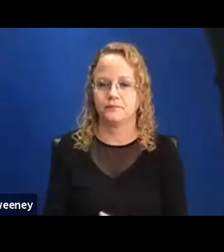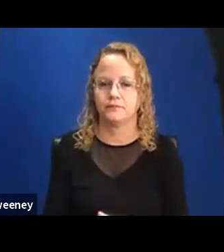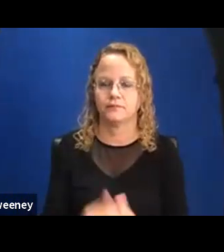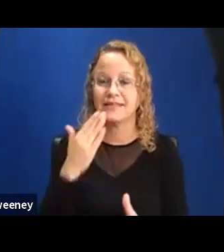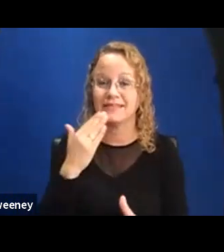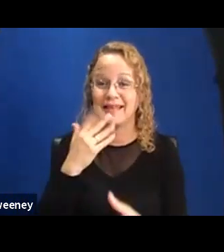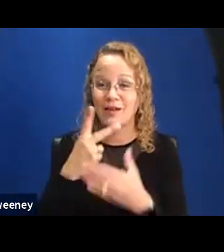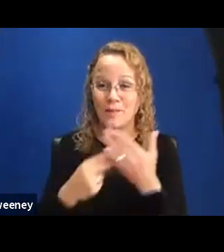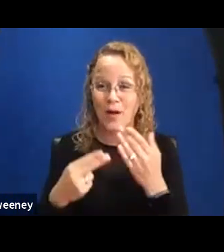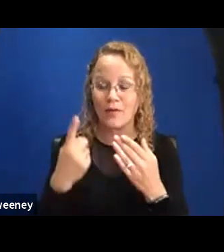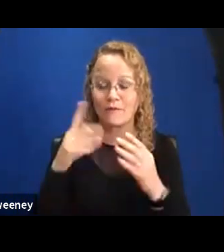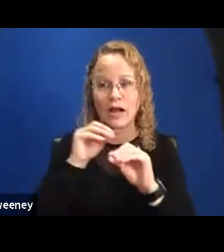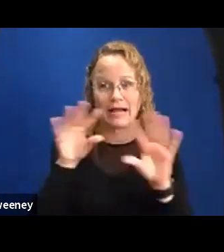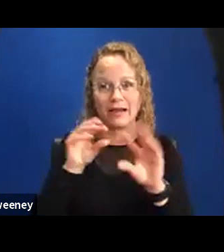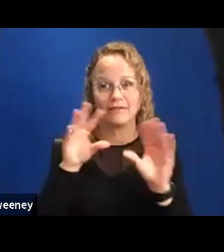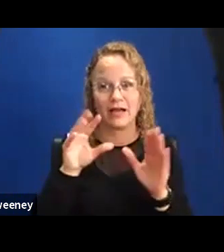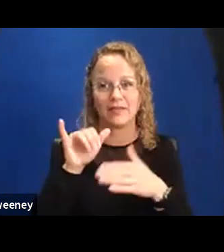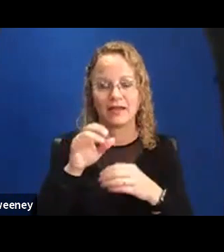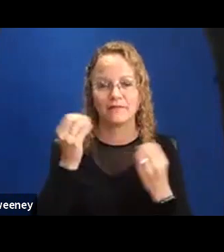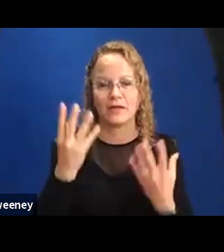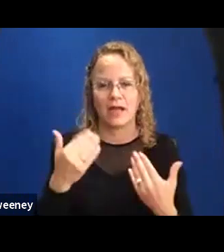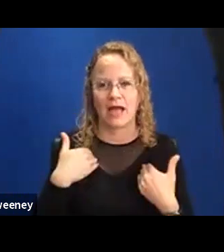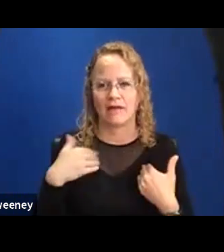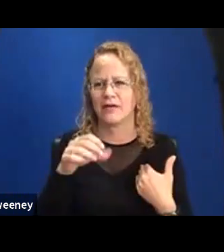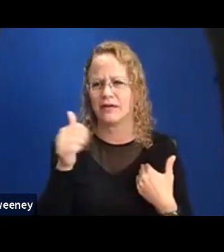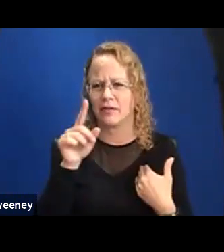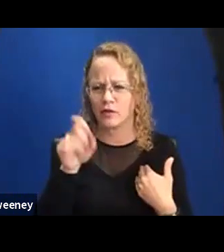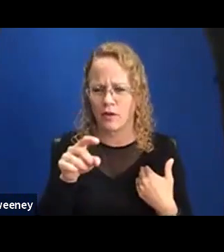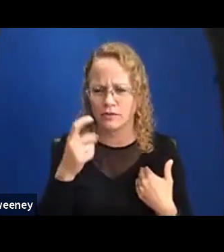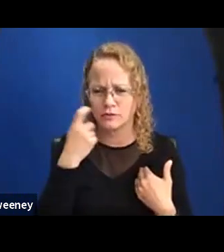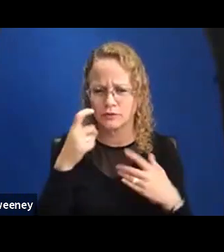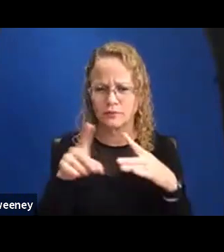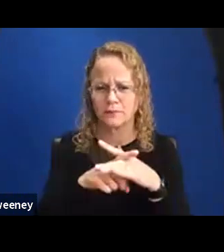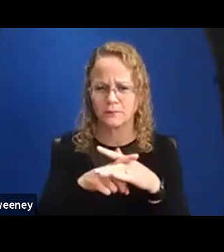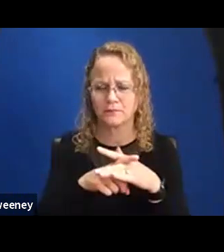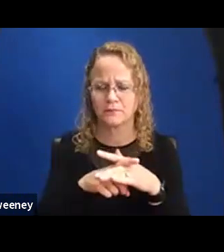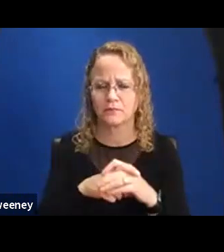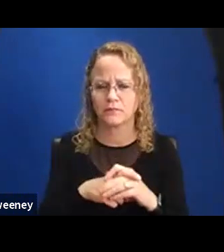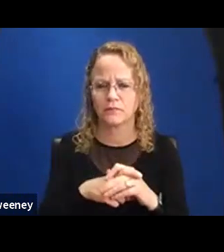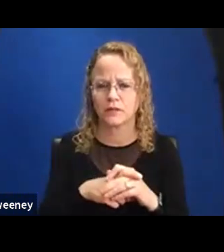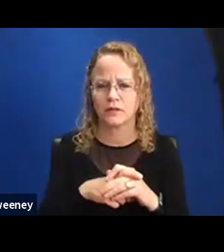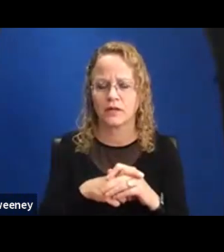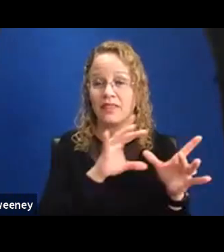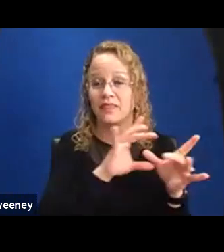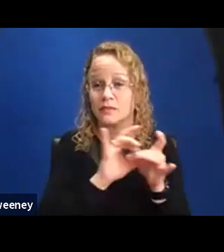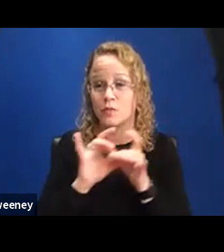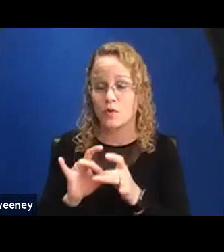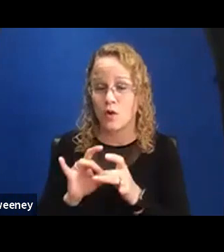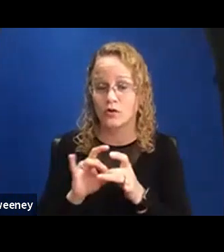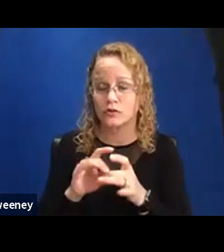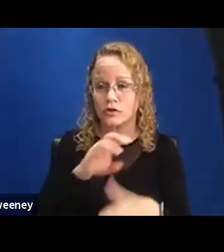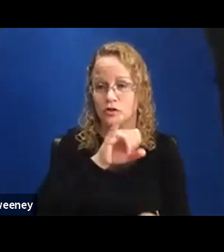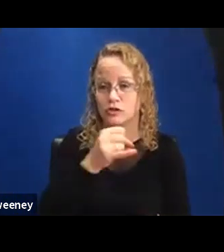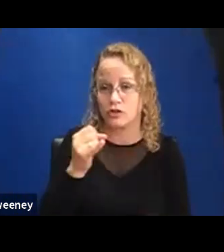Thank you both for clarifying that information. We've got another question that just popped in. So this is in regards to the